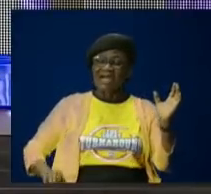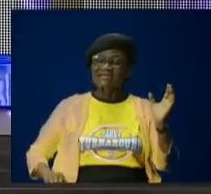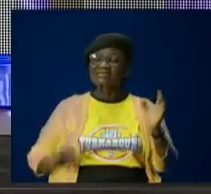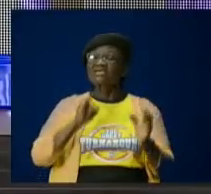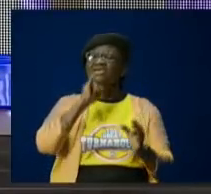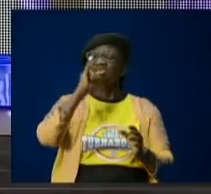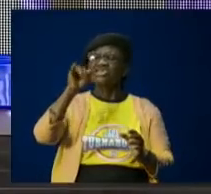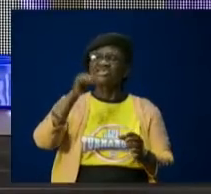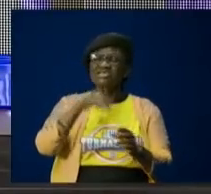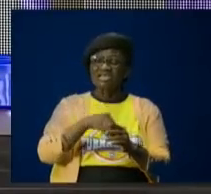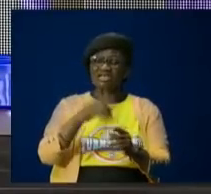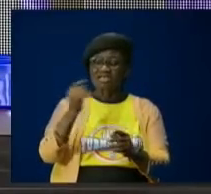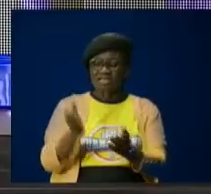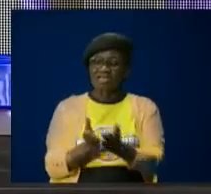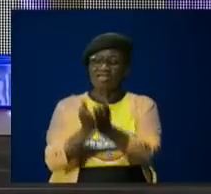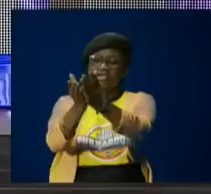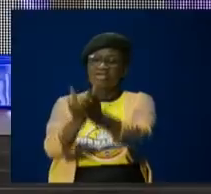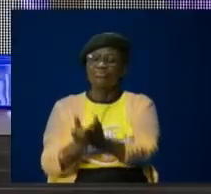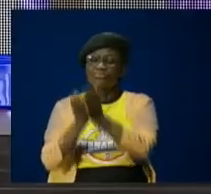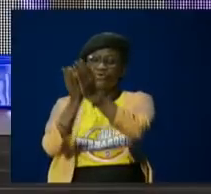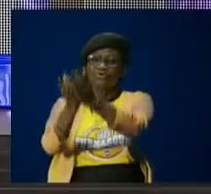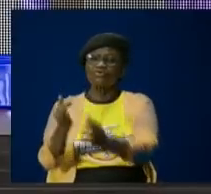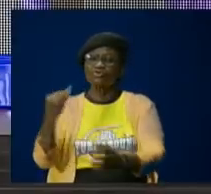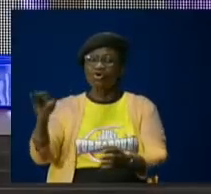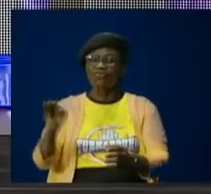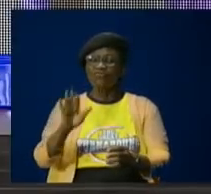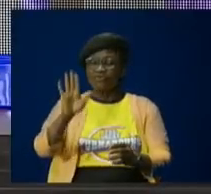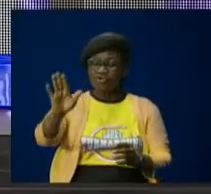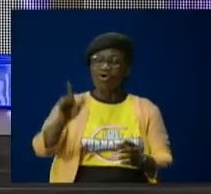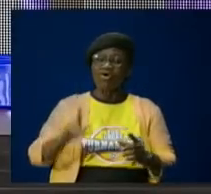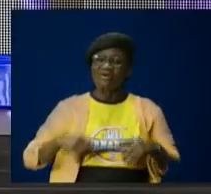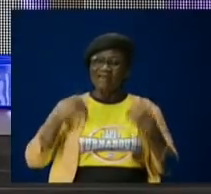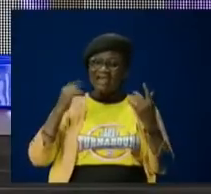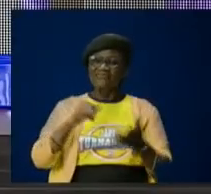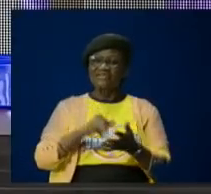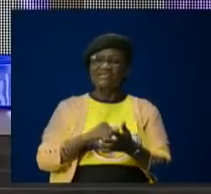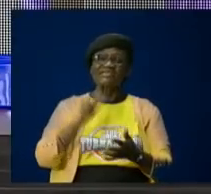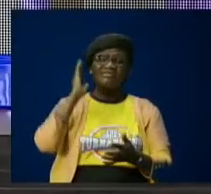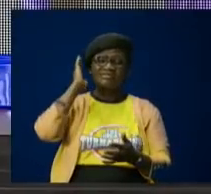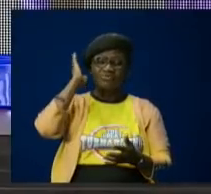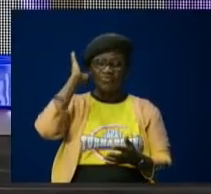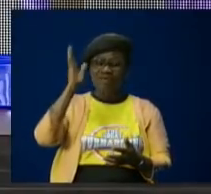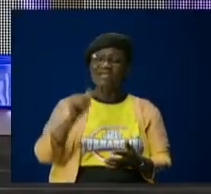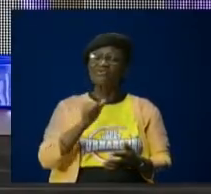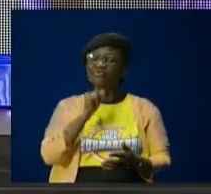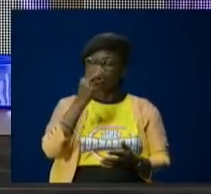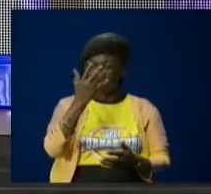your life, it cannot sink.